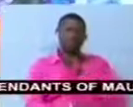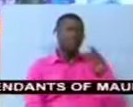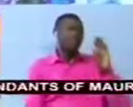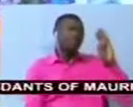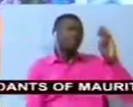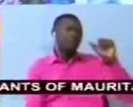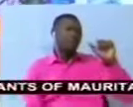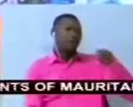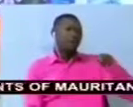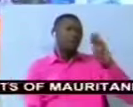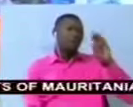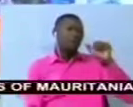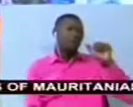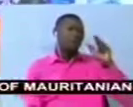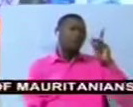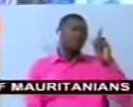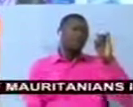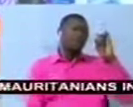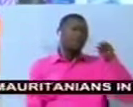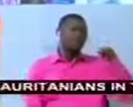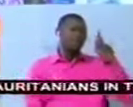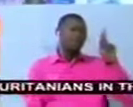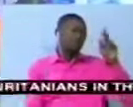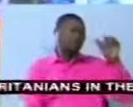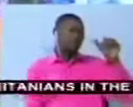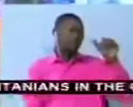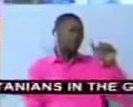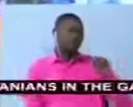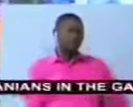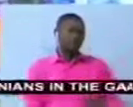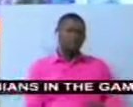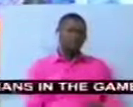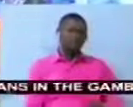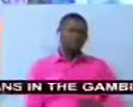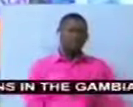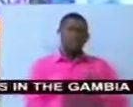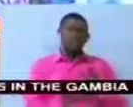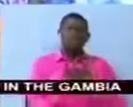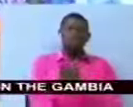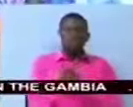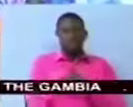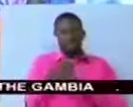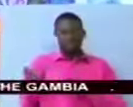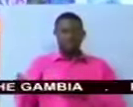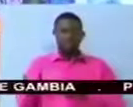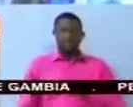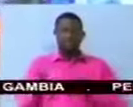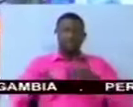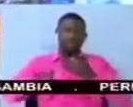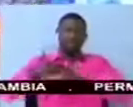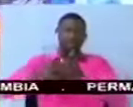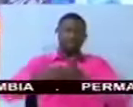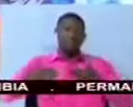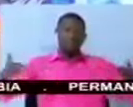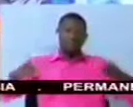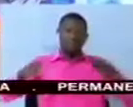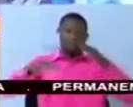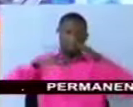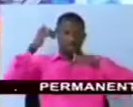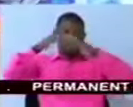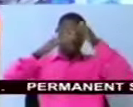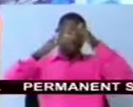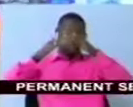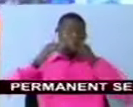Dinka. Sa right ni ci bori neeg bu mag bi. On your right near the big building. Ñu fa am cell. There's a cell